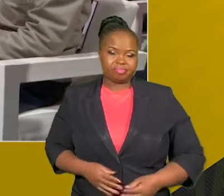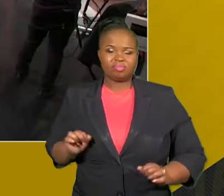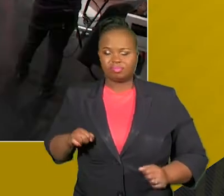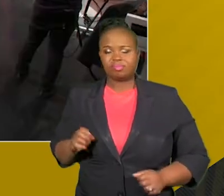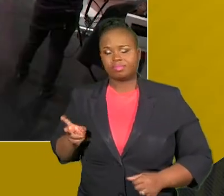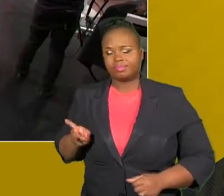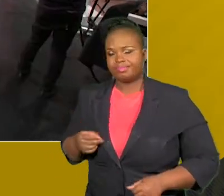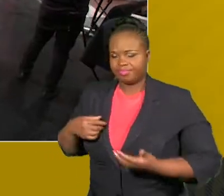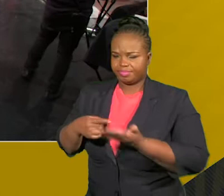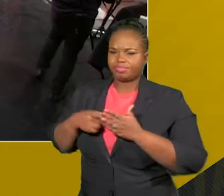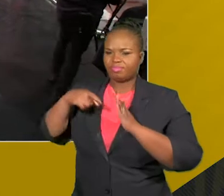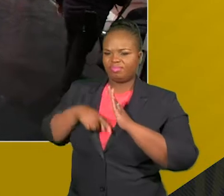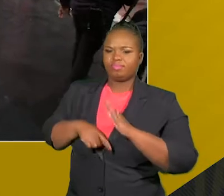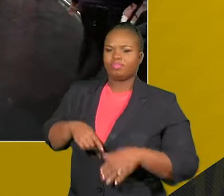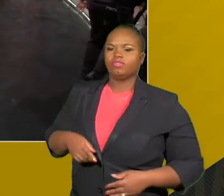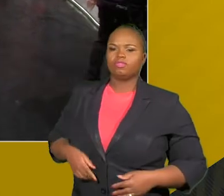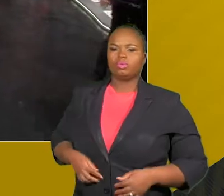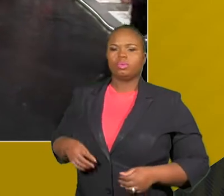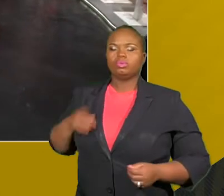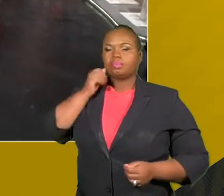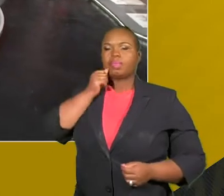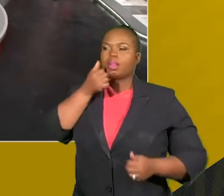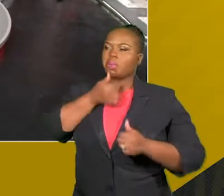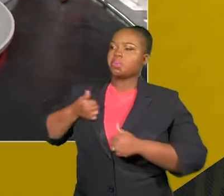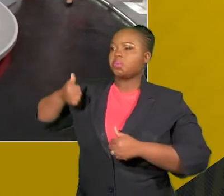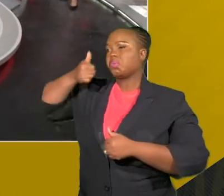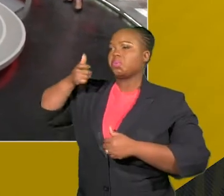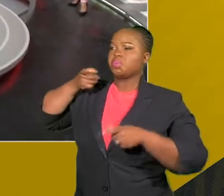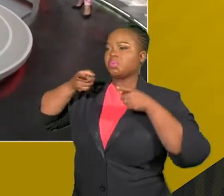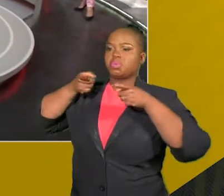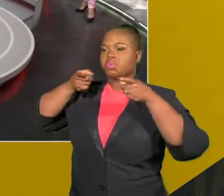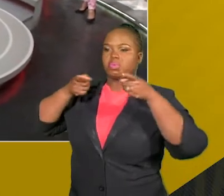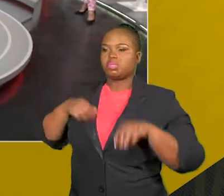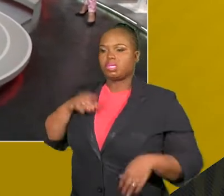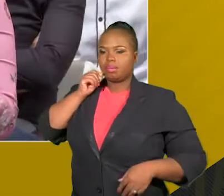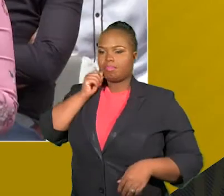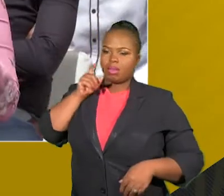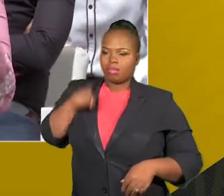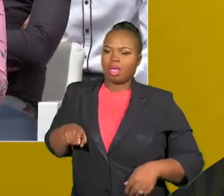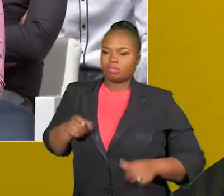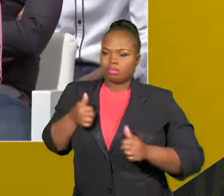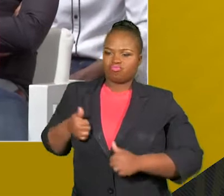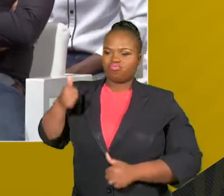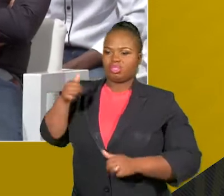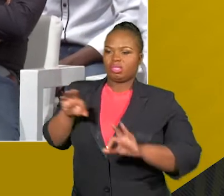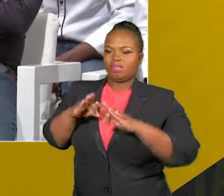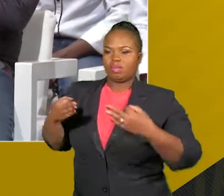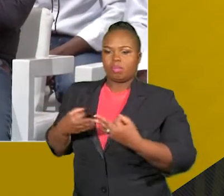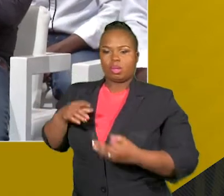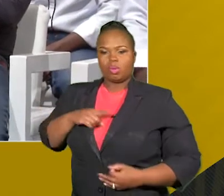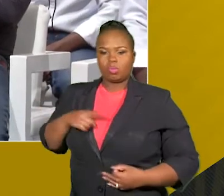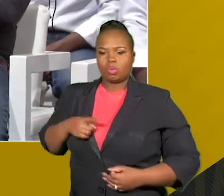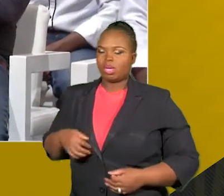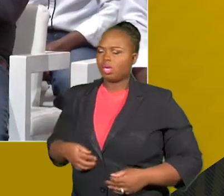also be tackling, this idea of male supremacy. This idea that men are supposed to be superior in the family house because